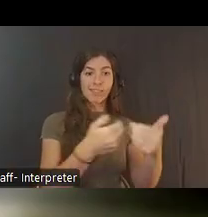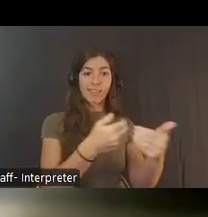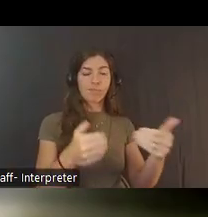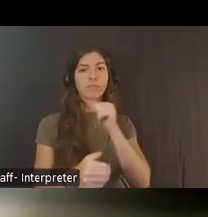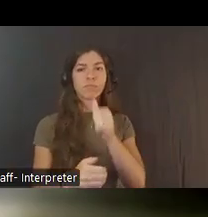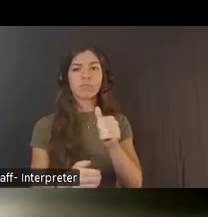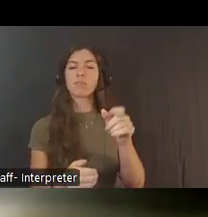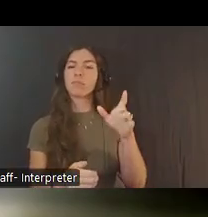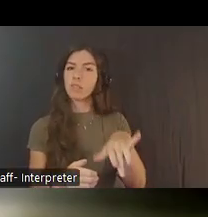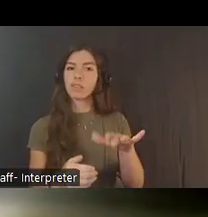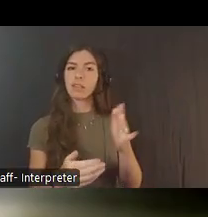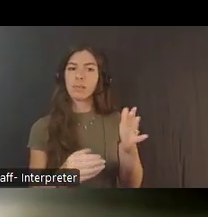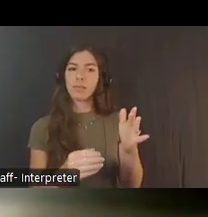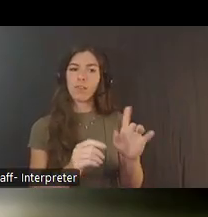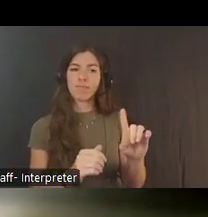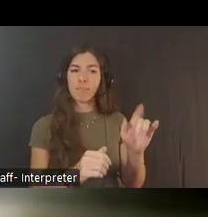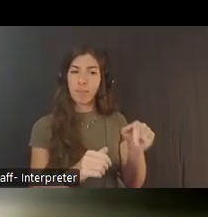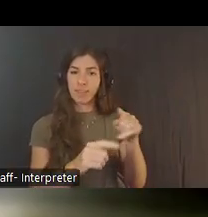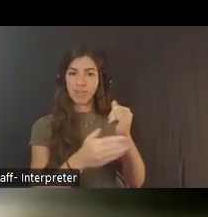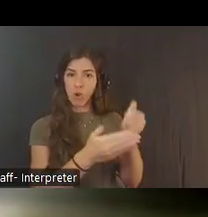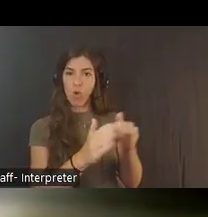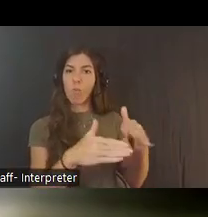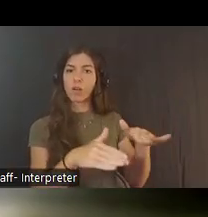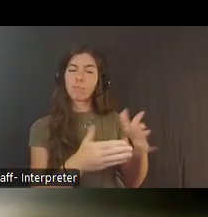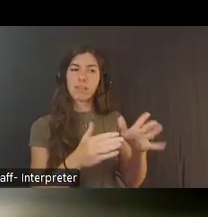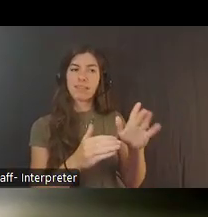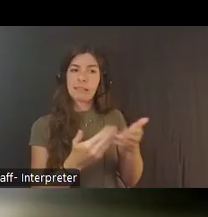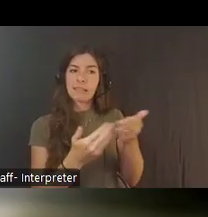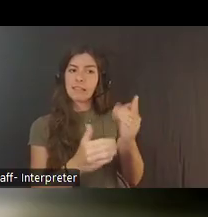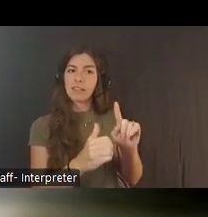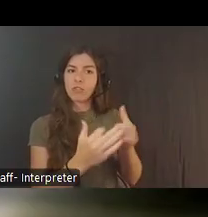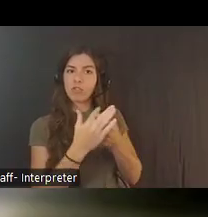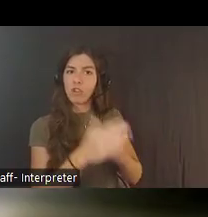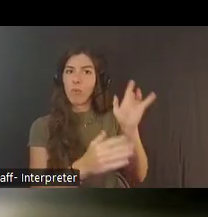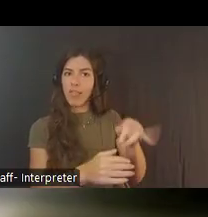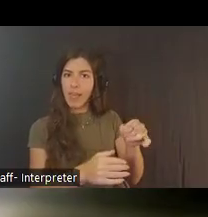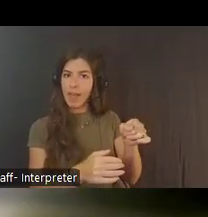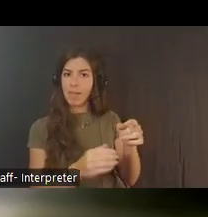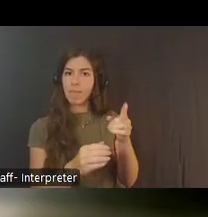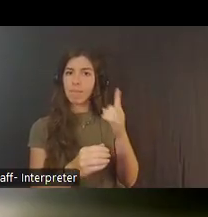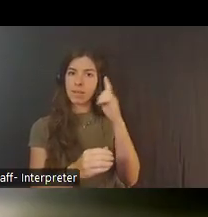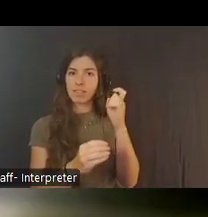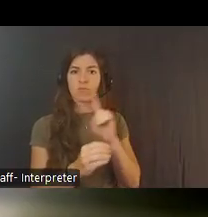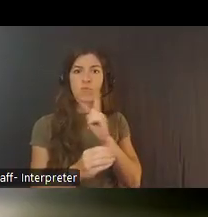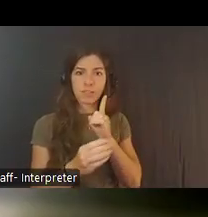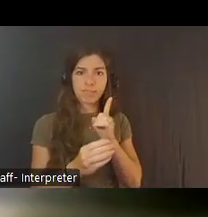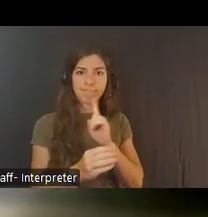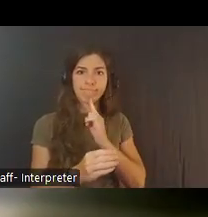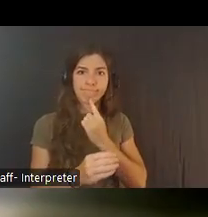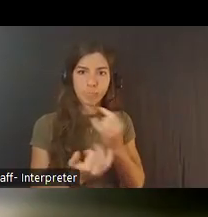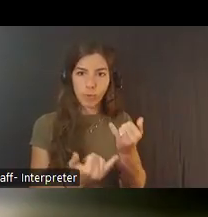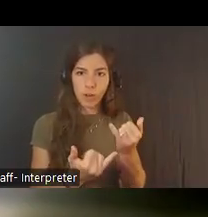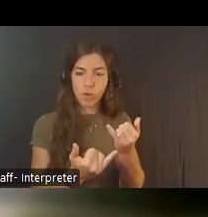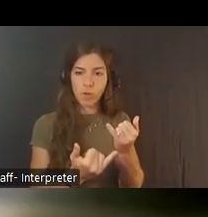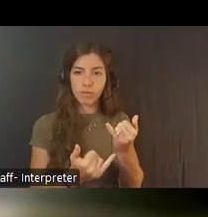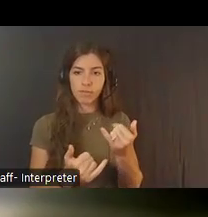a easy kind of first case study or test for us because it's kind of at a dire point, right? Where as a